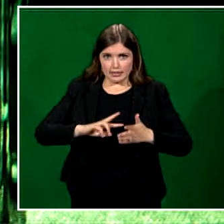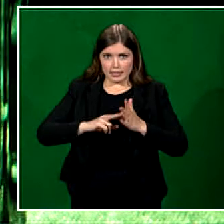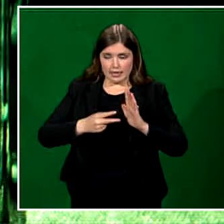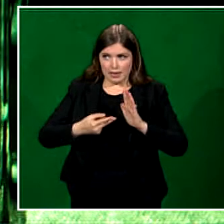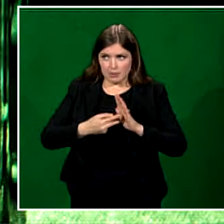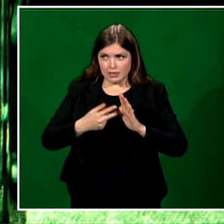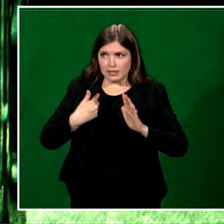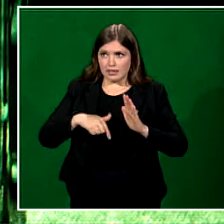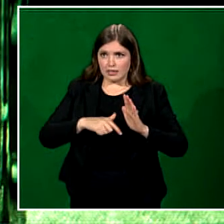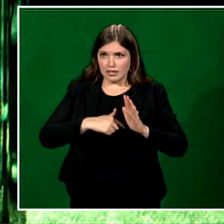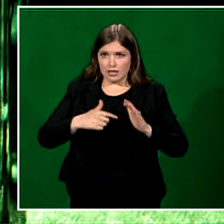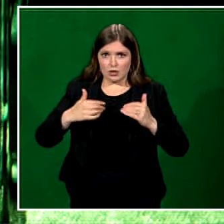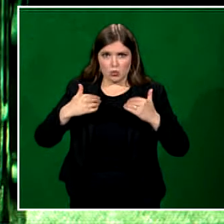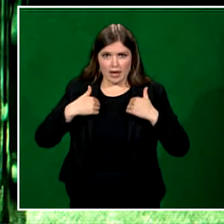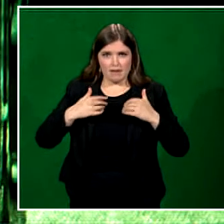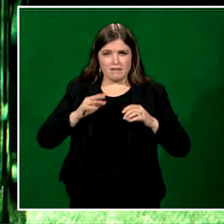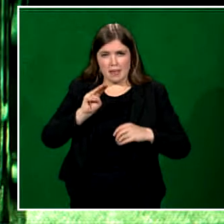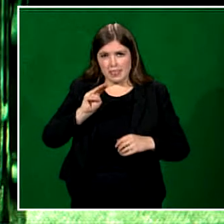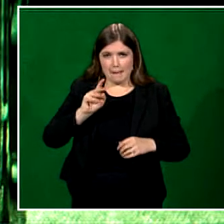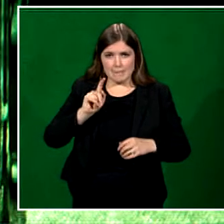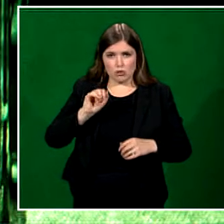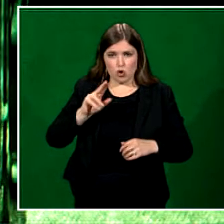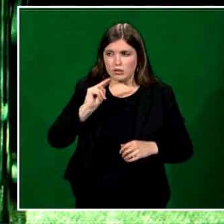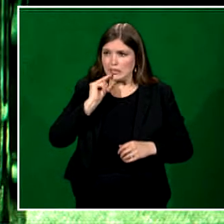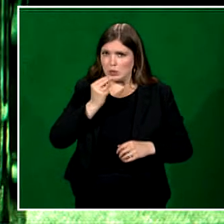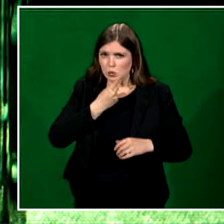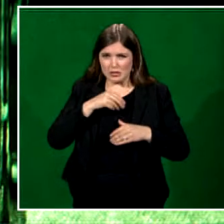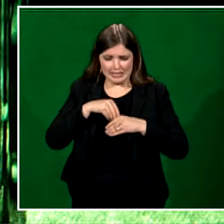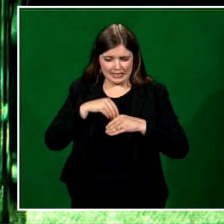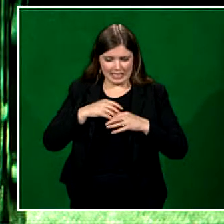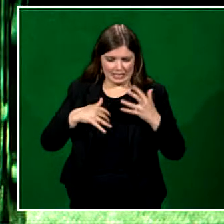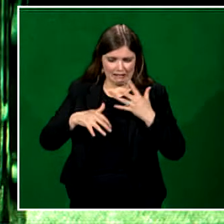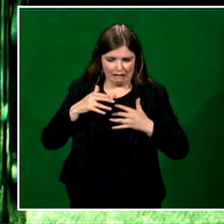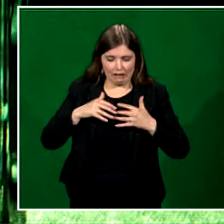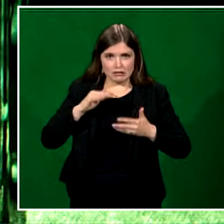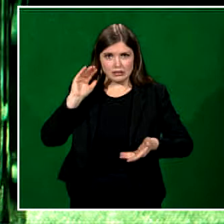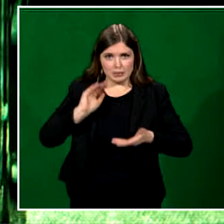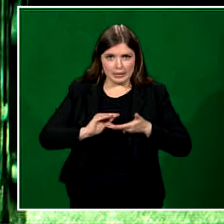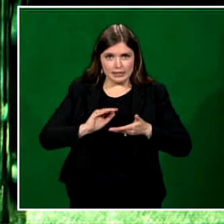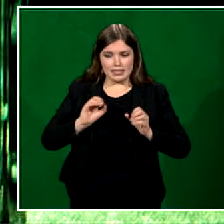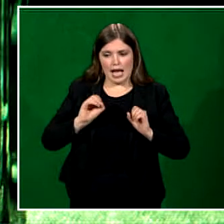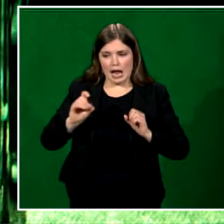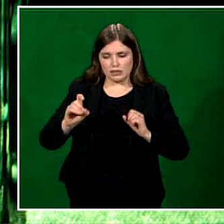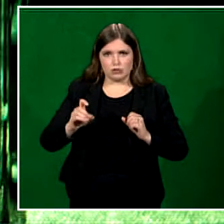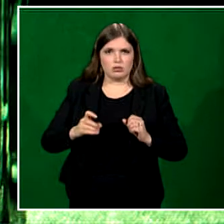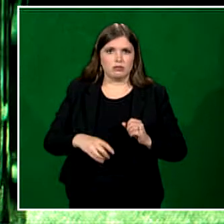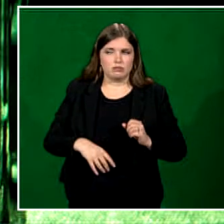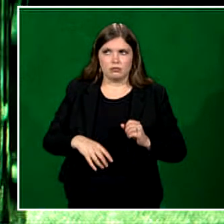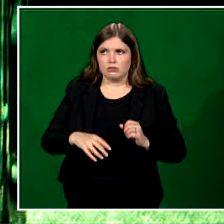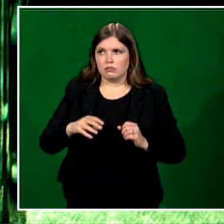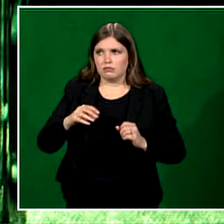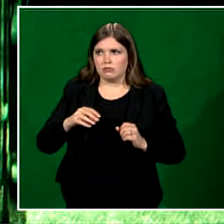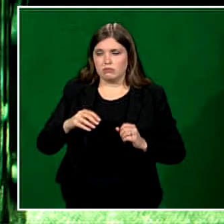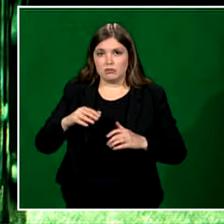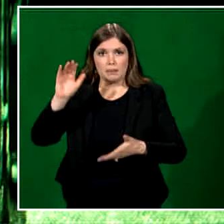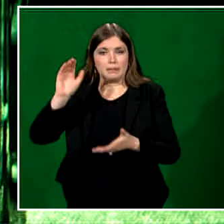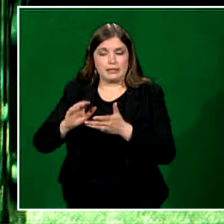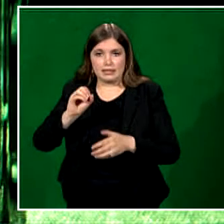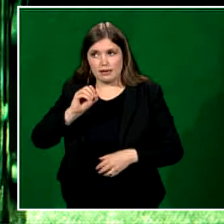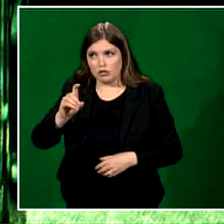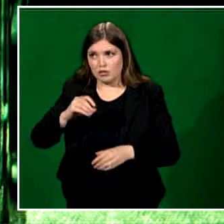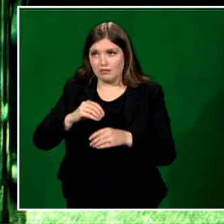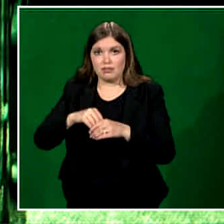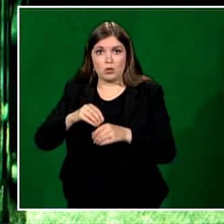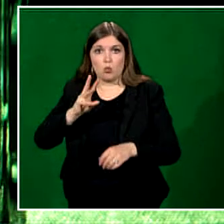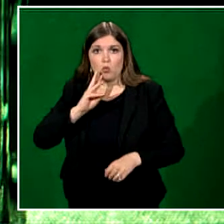water bodies with minerals and nutrients, and this depletes the oxygen level in the water, leading to the death of aquatic life.